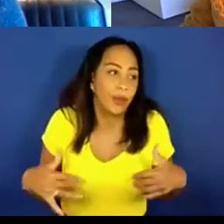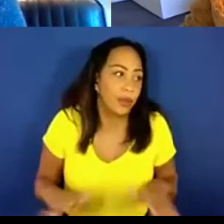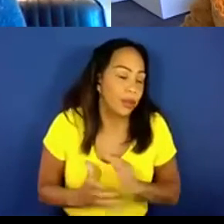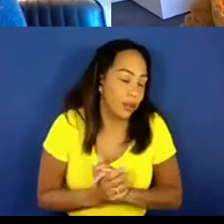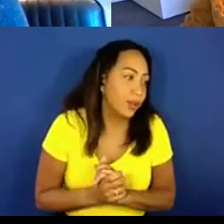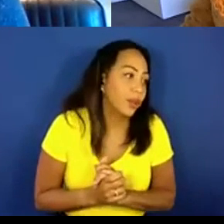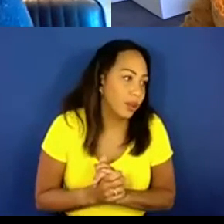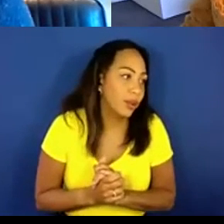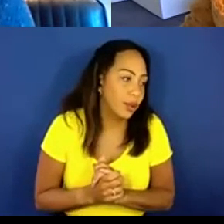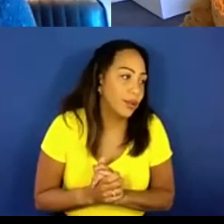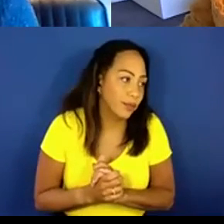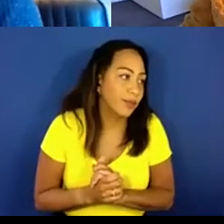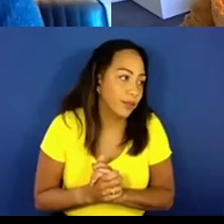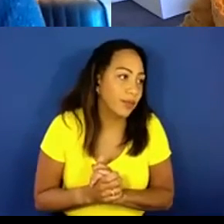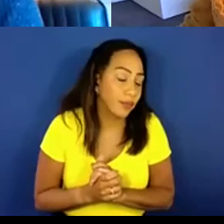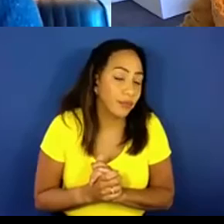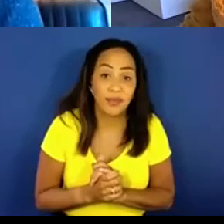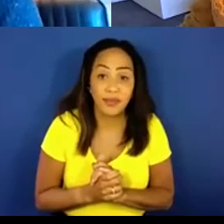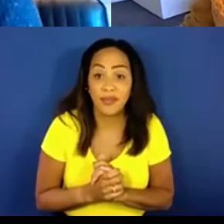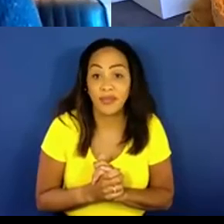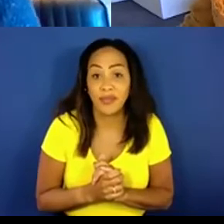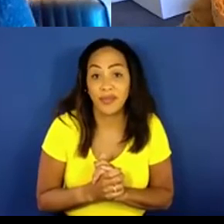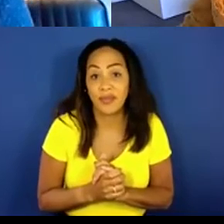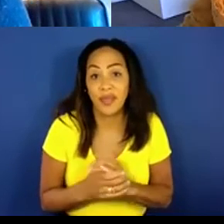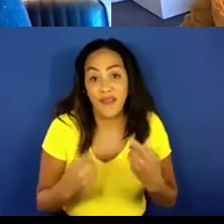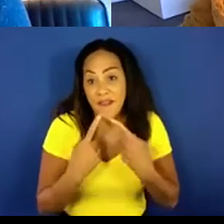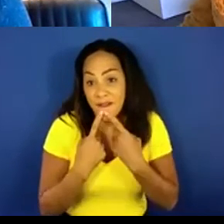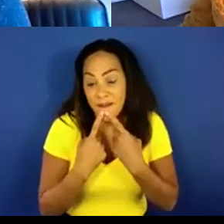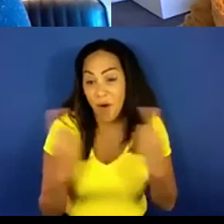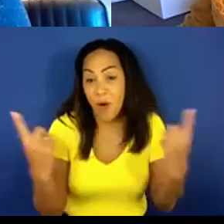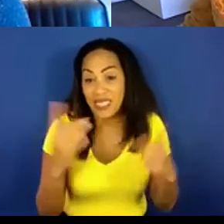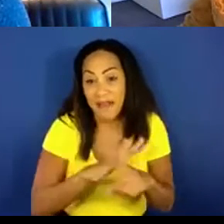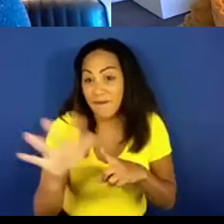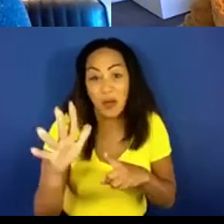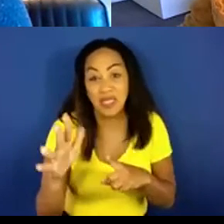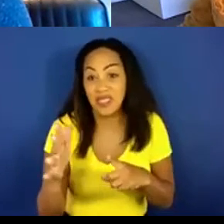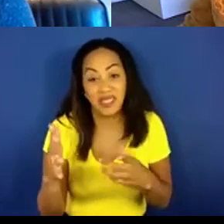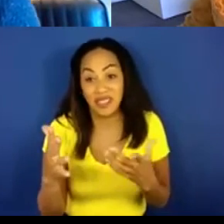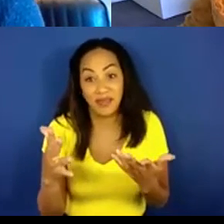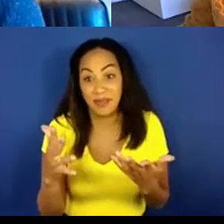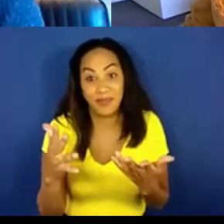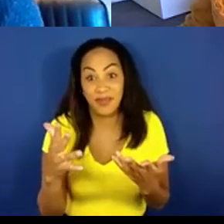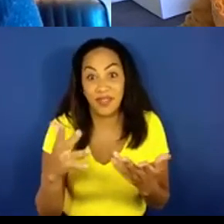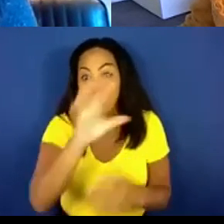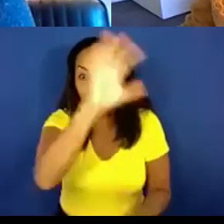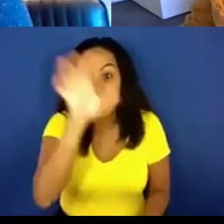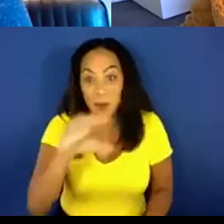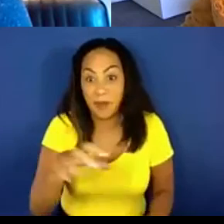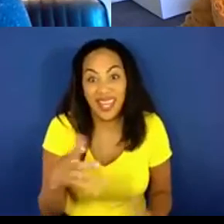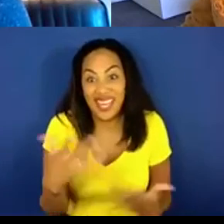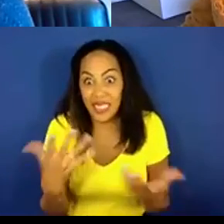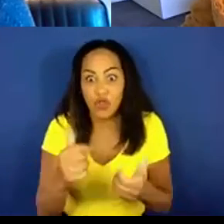that, VIP, whilst Zoom is great and it's a way of connecting us in ways that we might not have